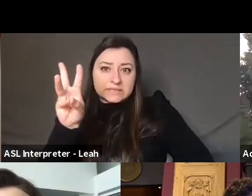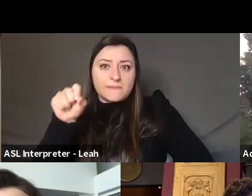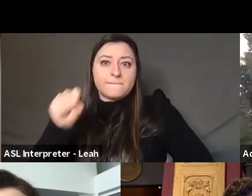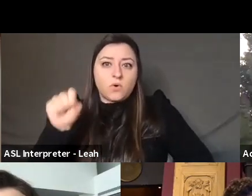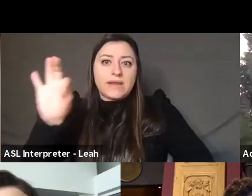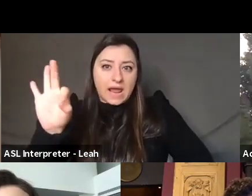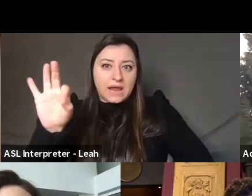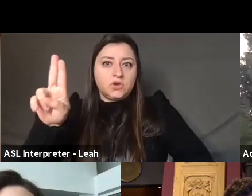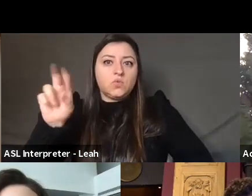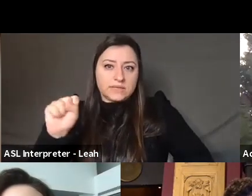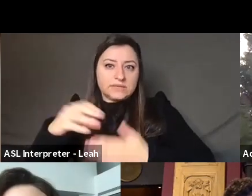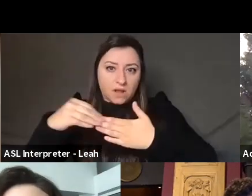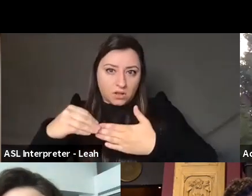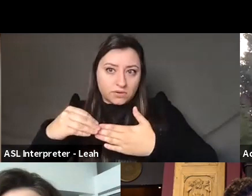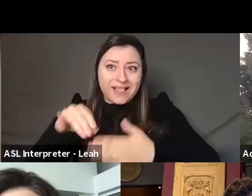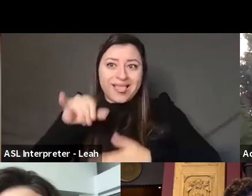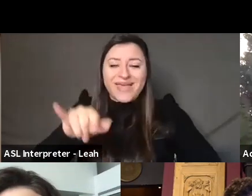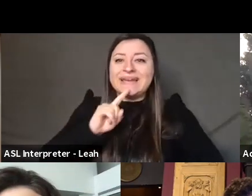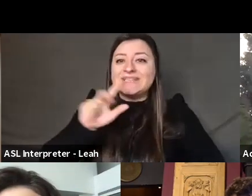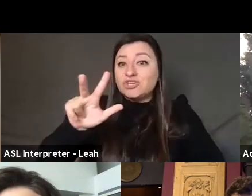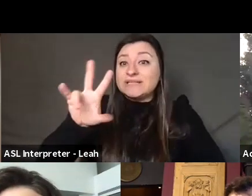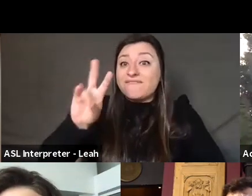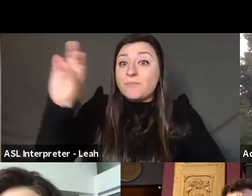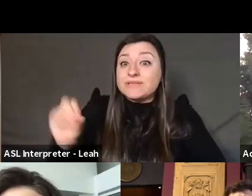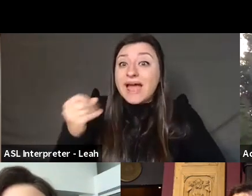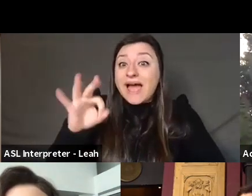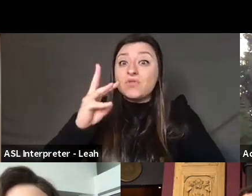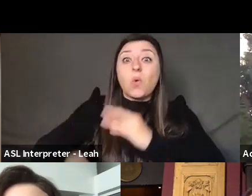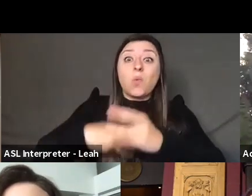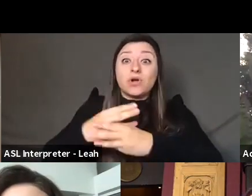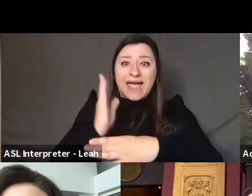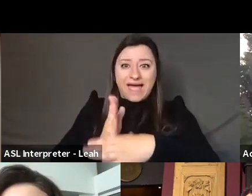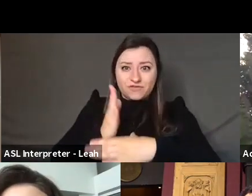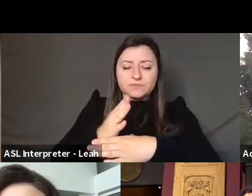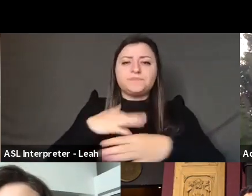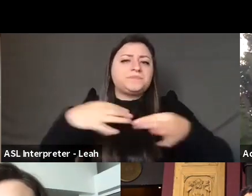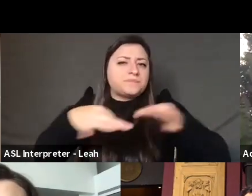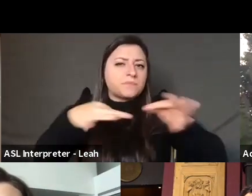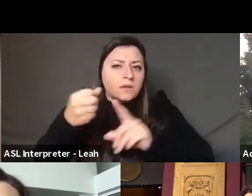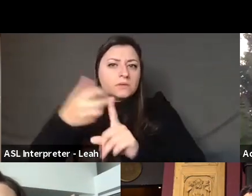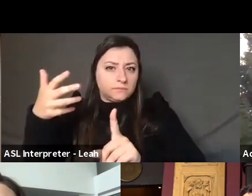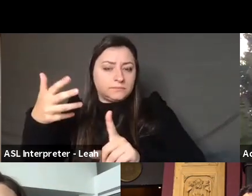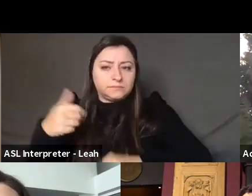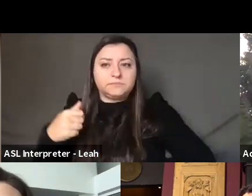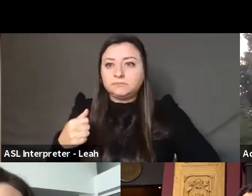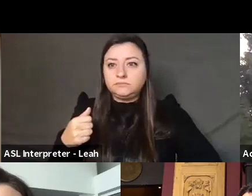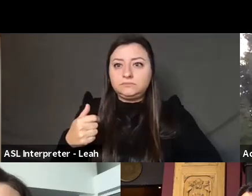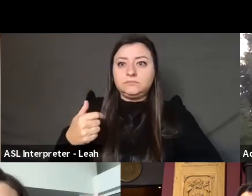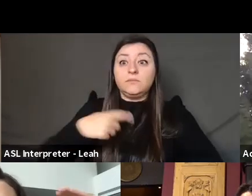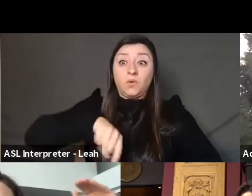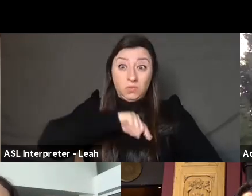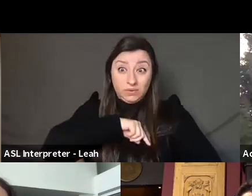$4,636.9 US dollars. That is 37% of the world's average. Let me explain what that means. We got to